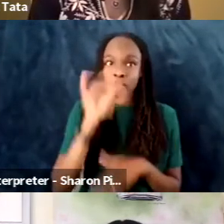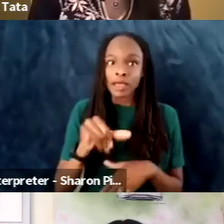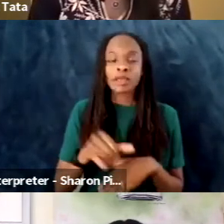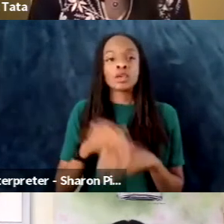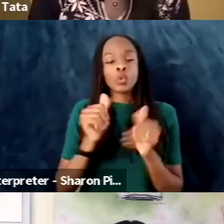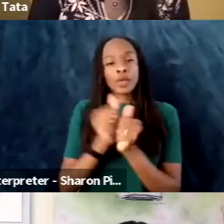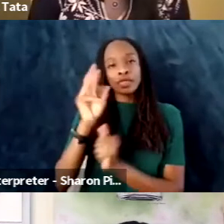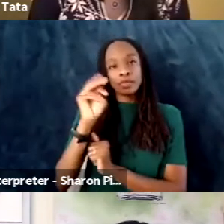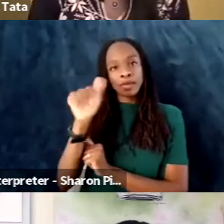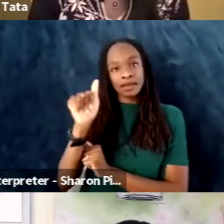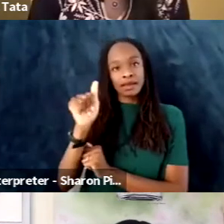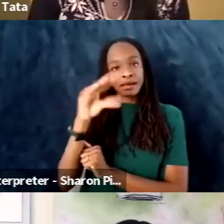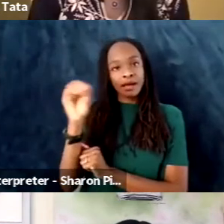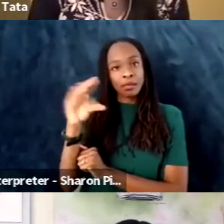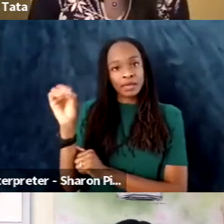media companies,